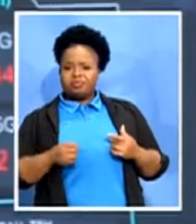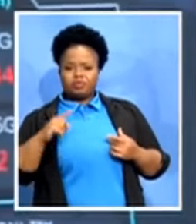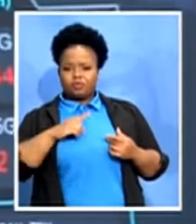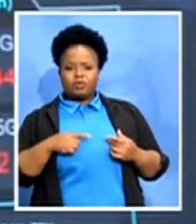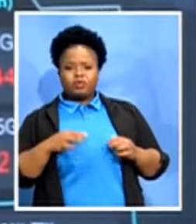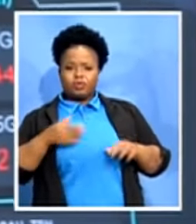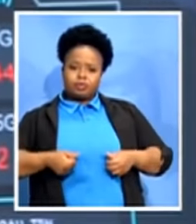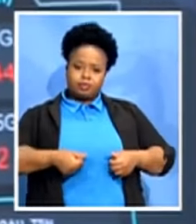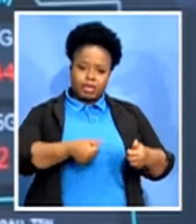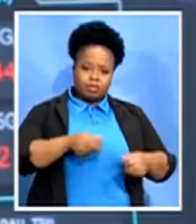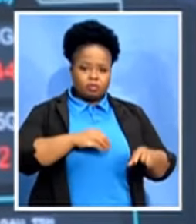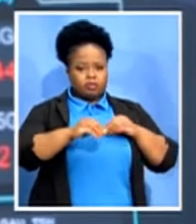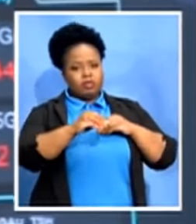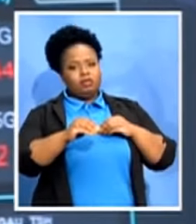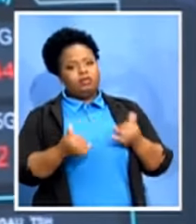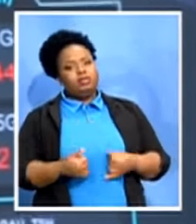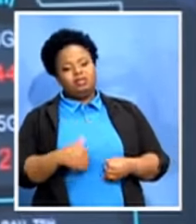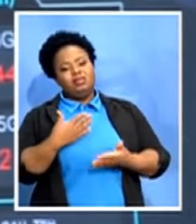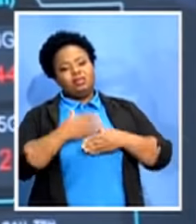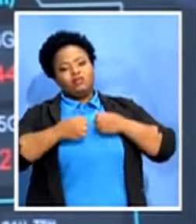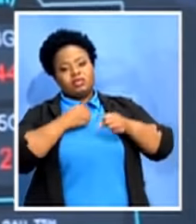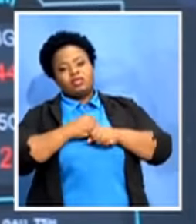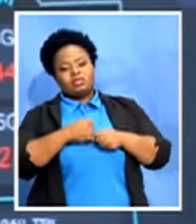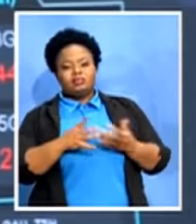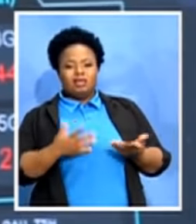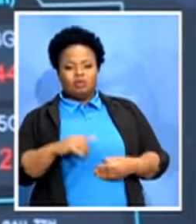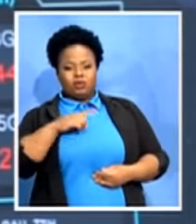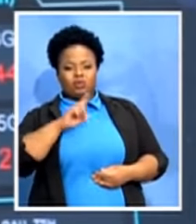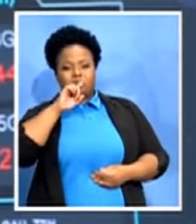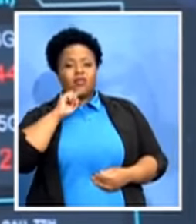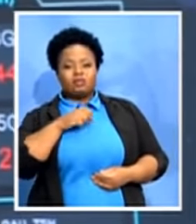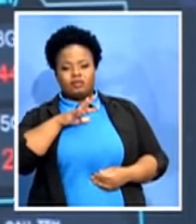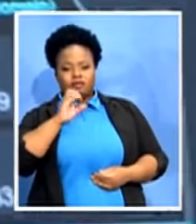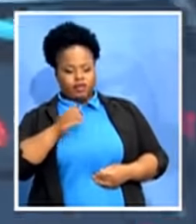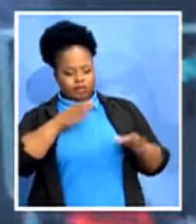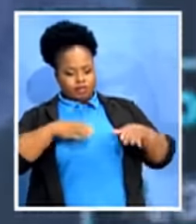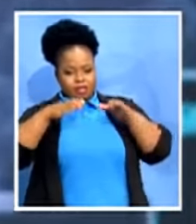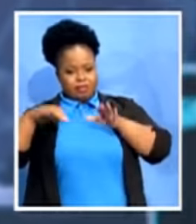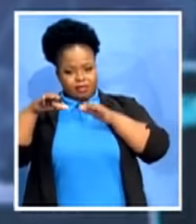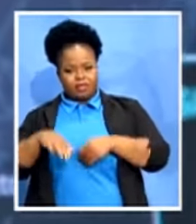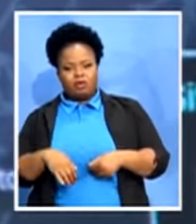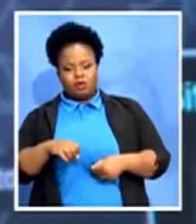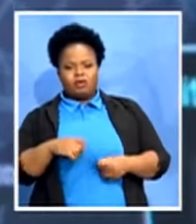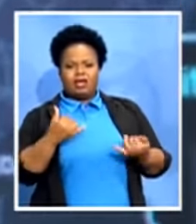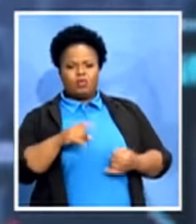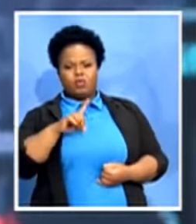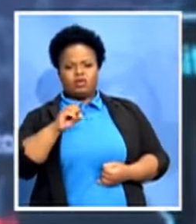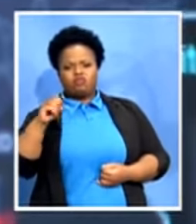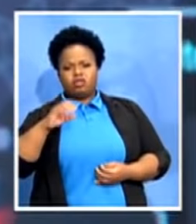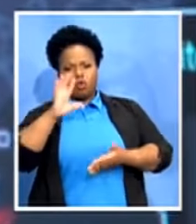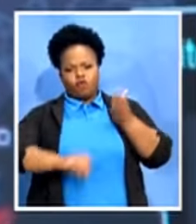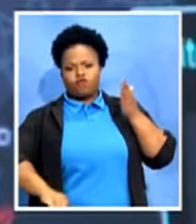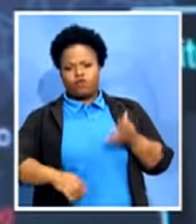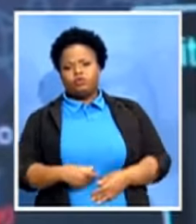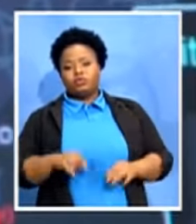couple of years. Out of the 1,500 base stations in Limpopo, we got 100 down, so it's 10% of the network that is completely disabled, which